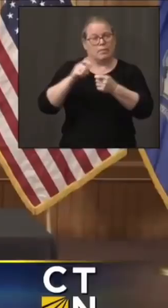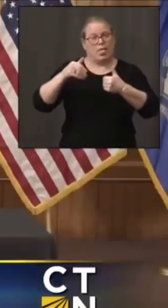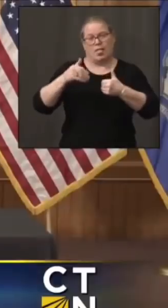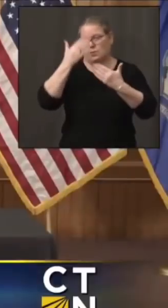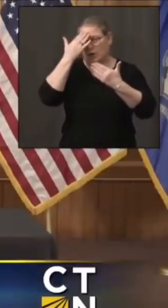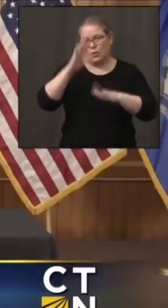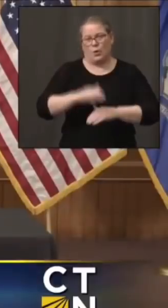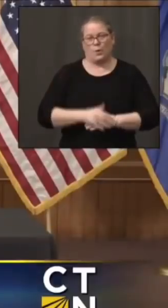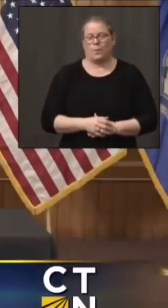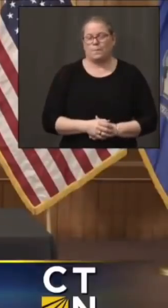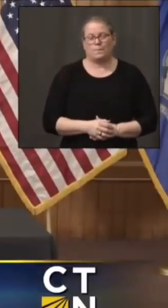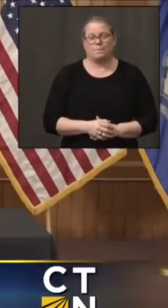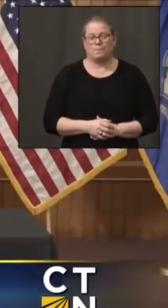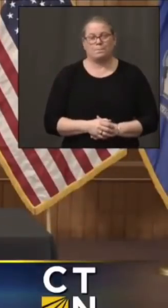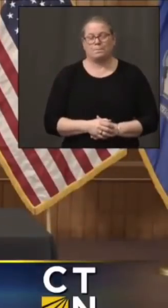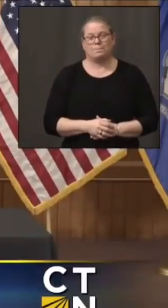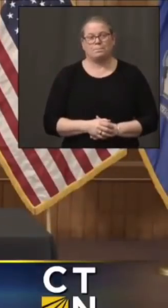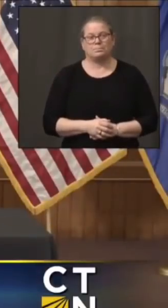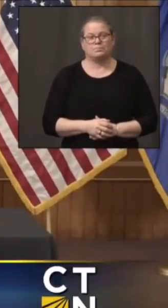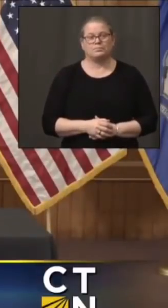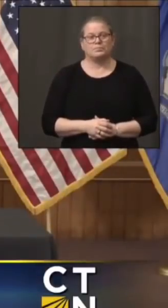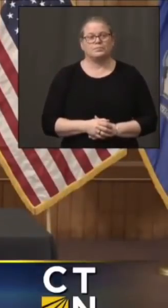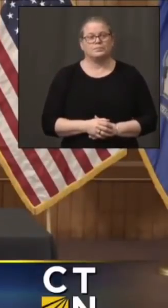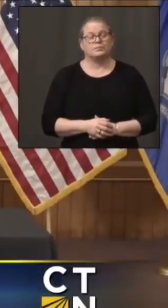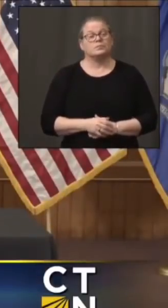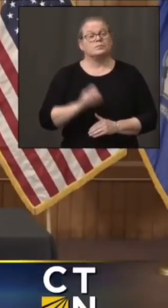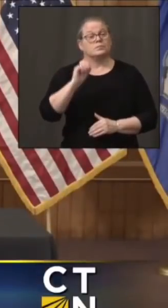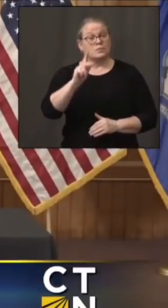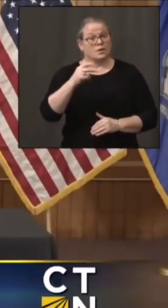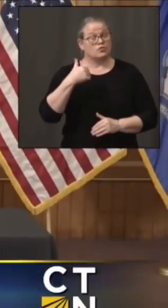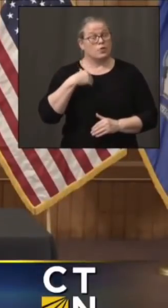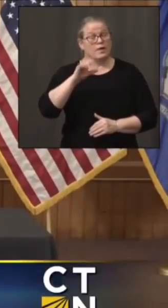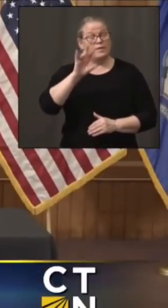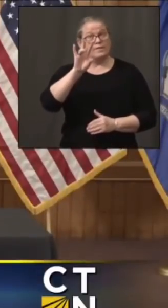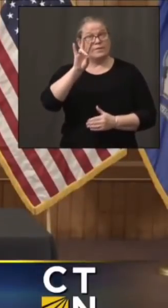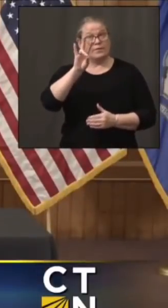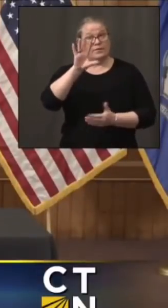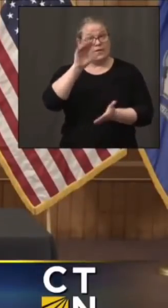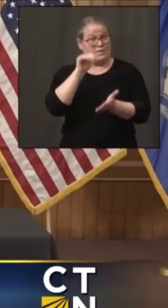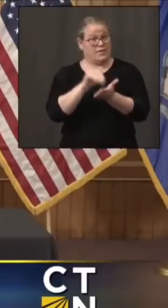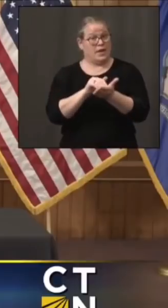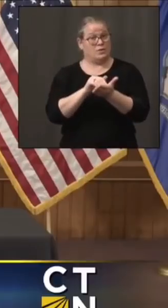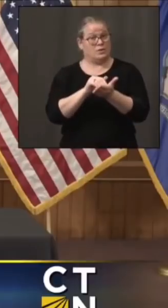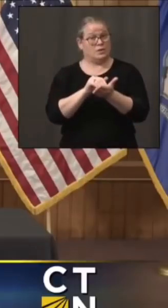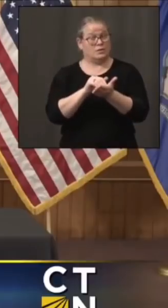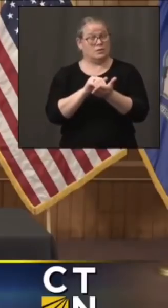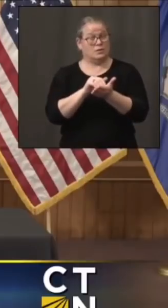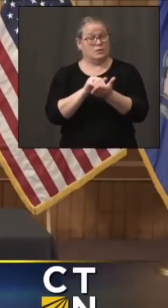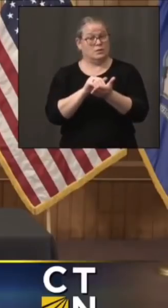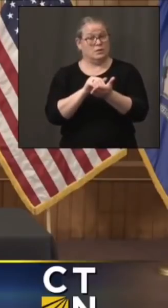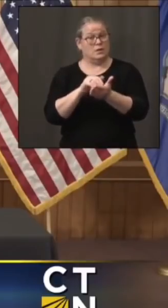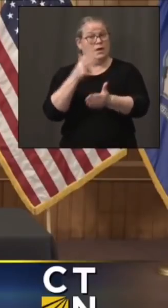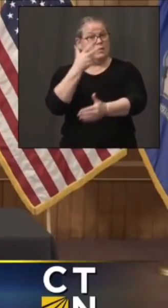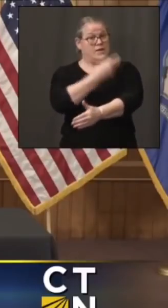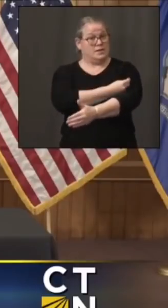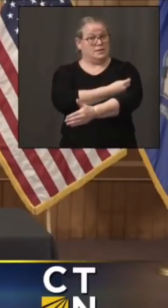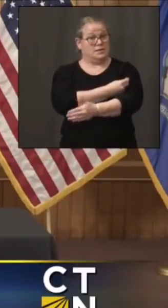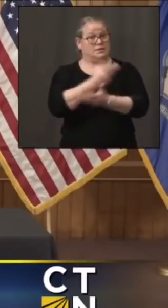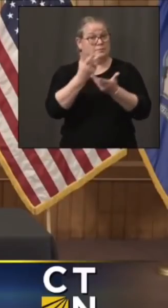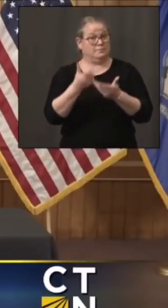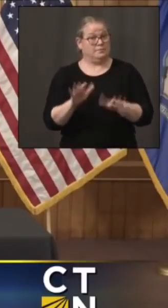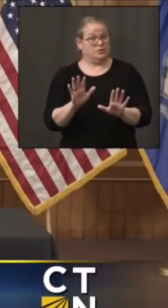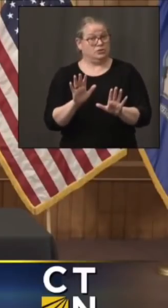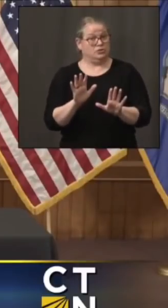Okay, so we've got 75,000 vaccine doses that were